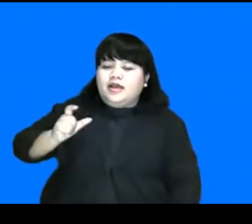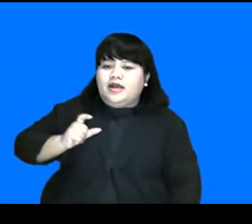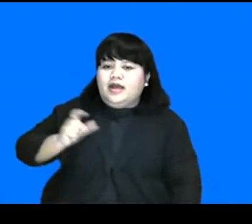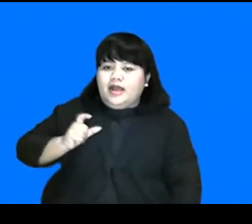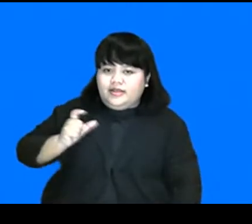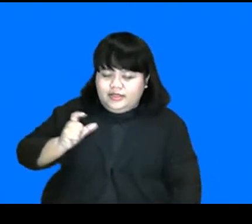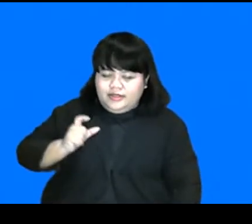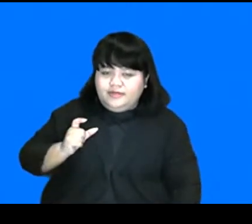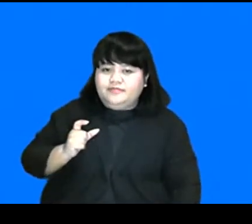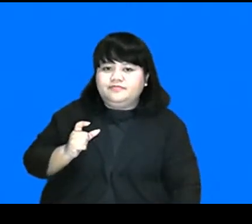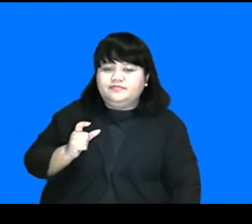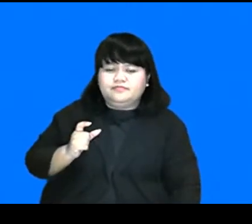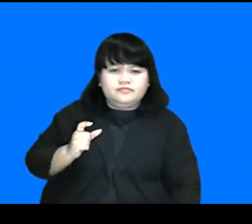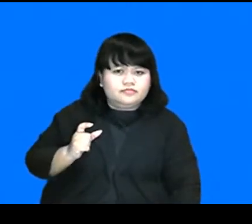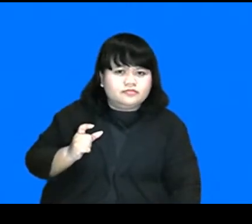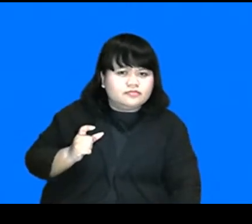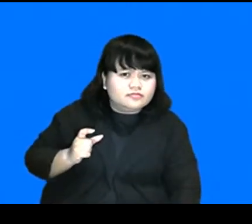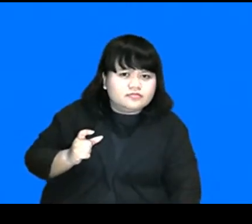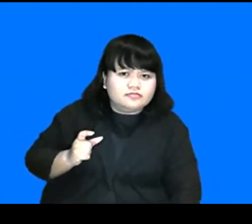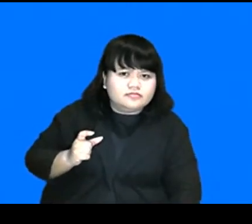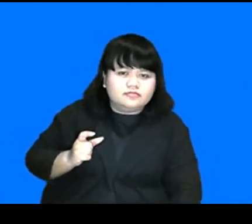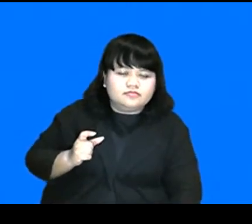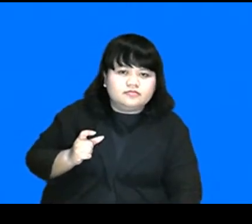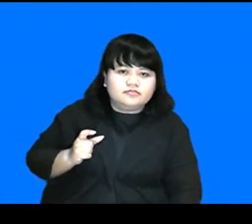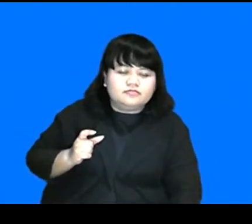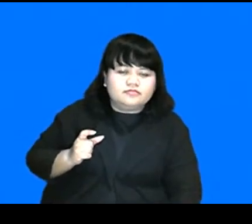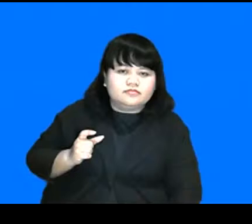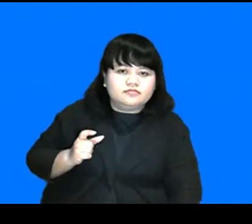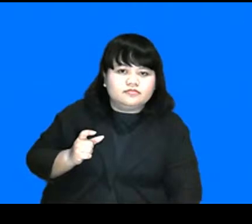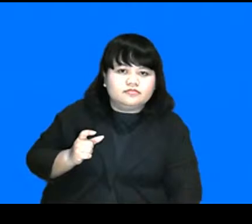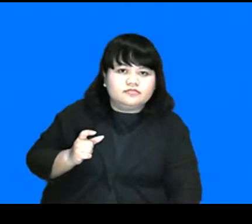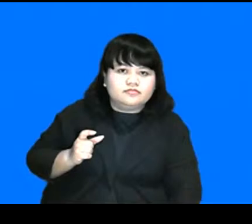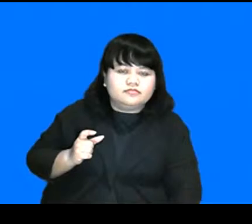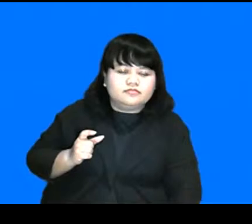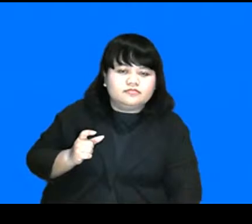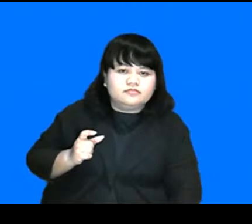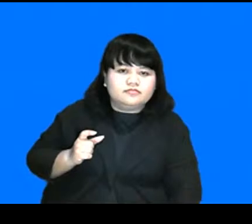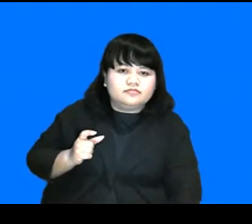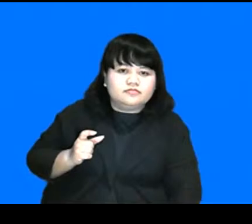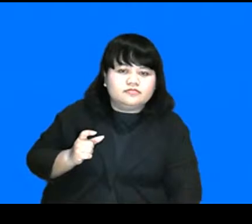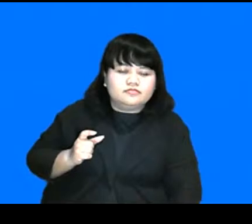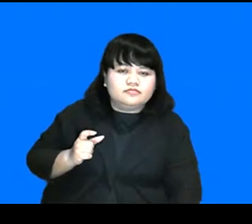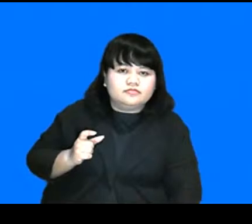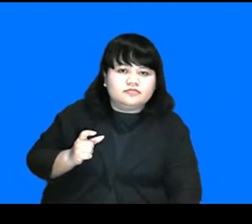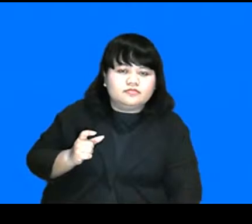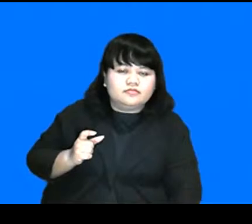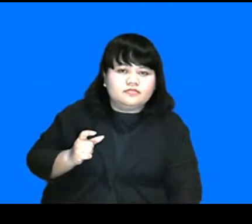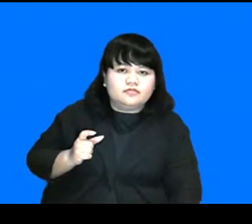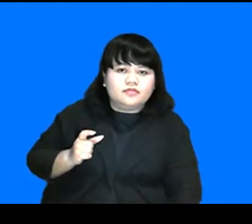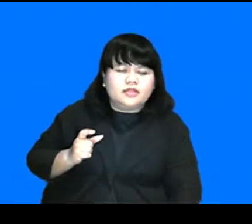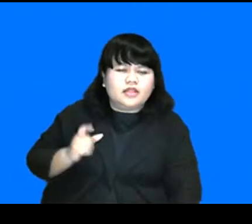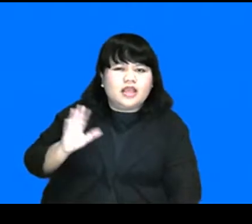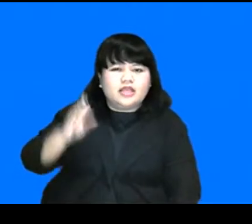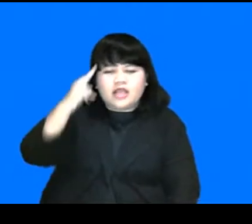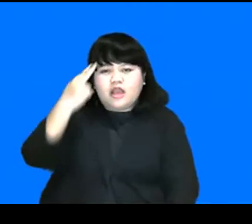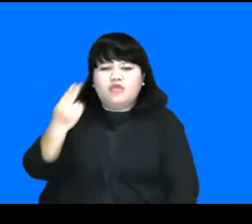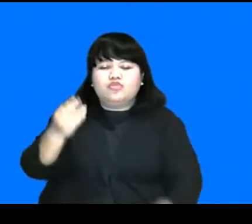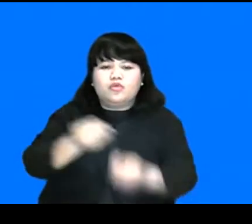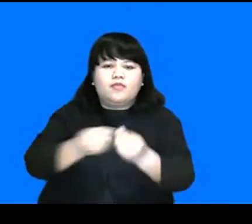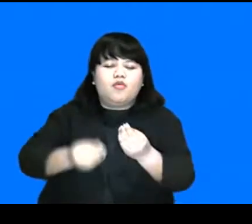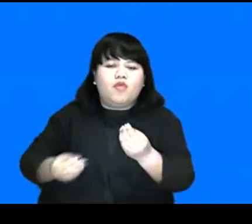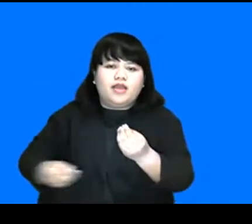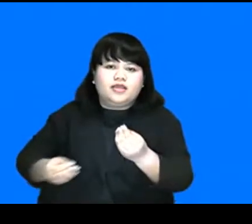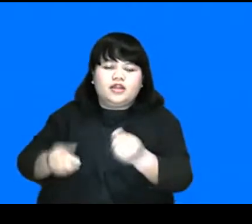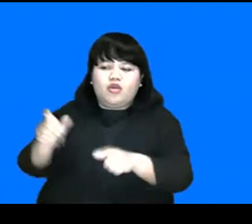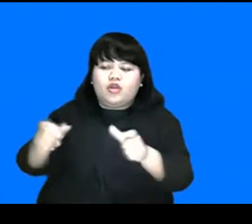as a pressure group on behalf of others, but only on behalf of themselves, right? It's the rich and privileged who